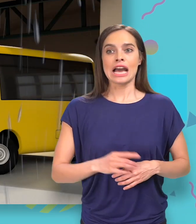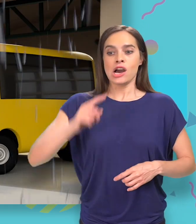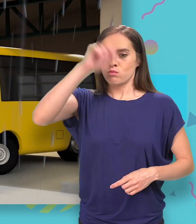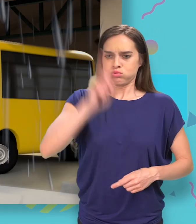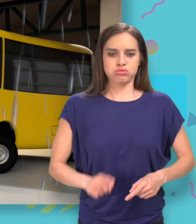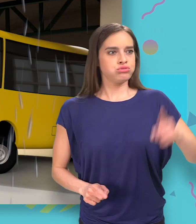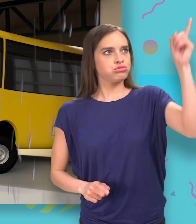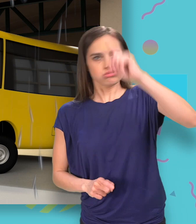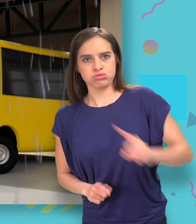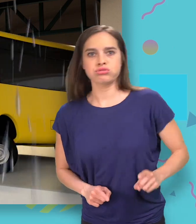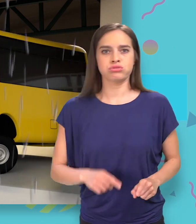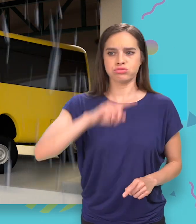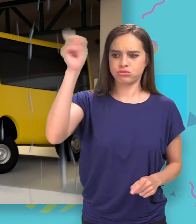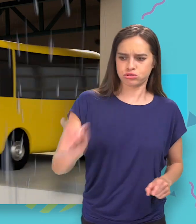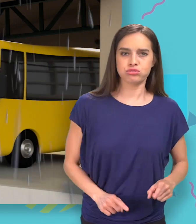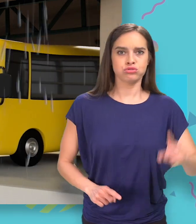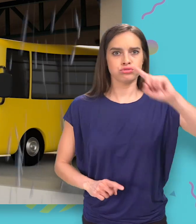their crush.